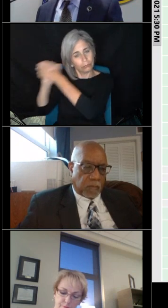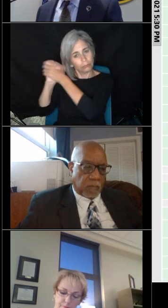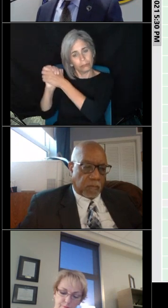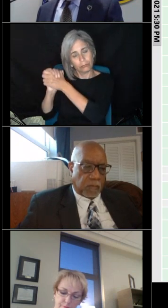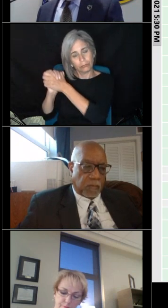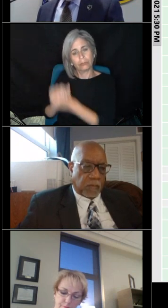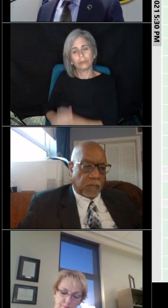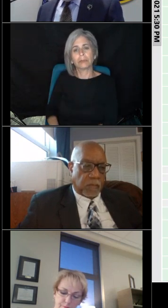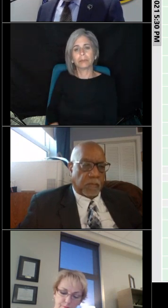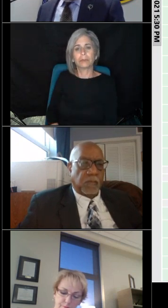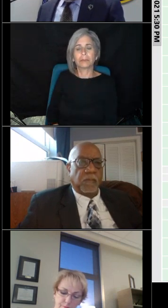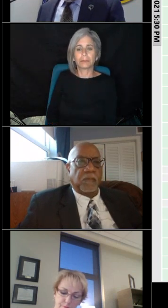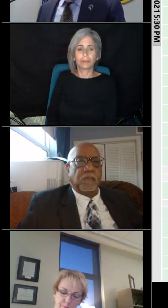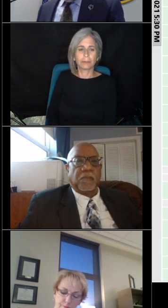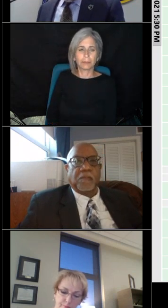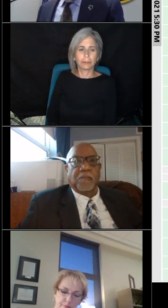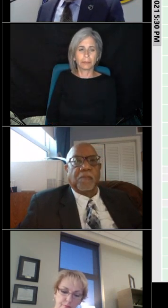Community Greening.